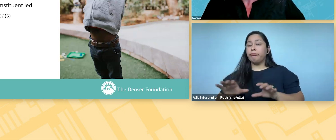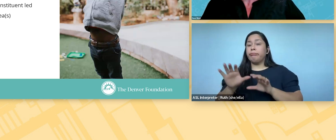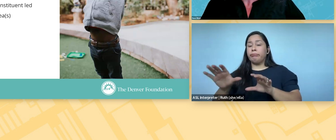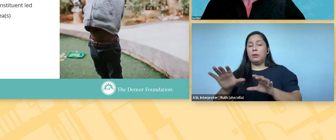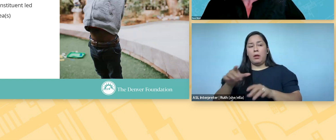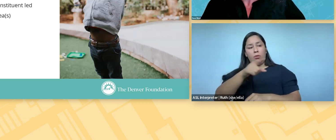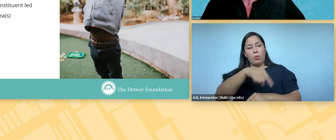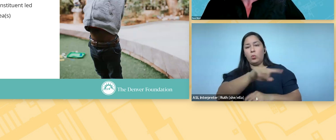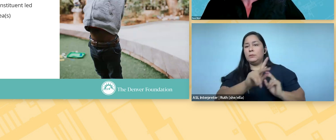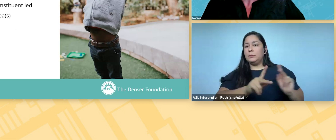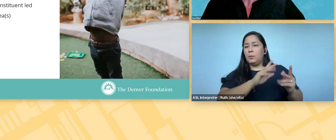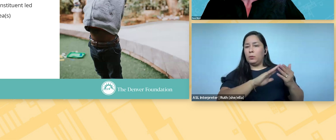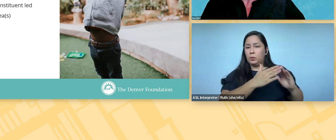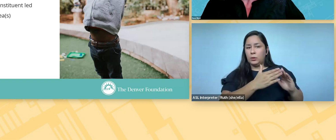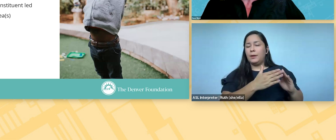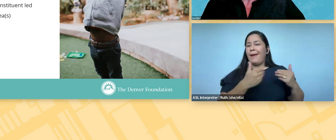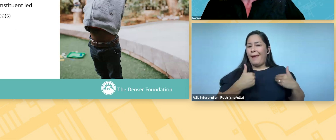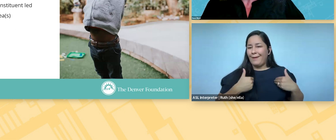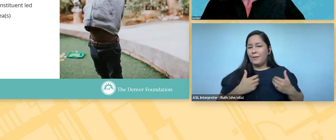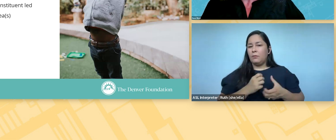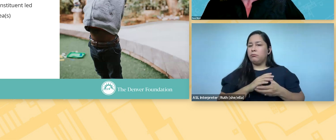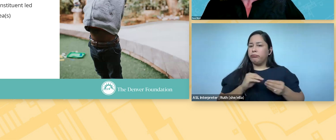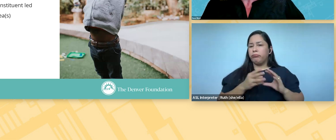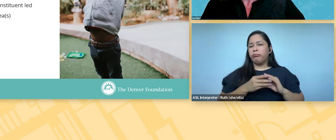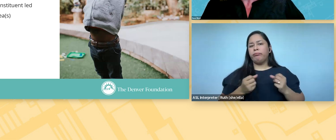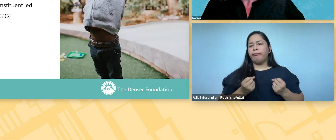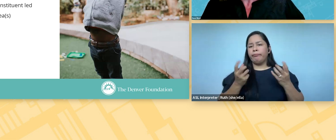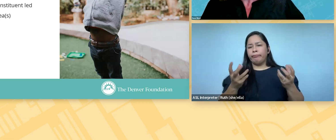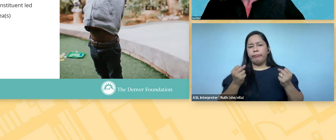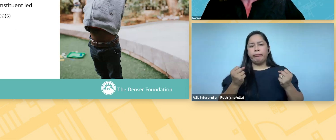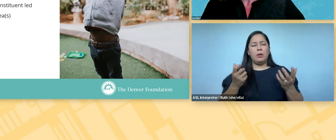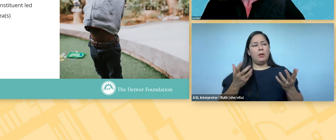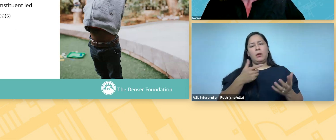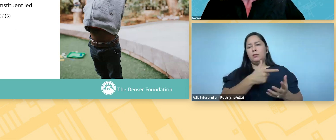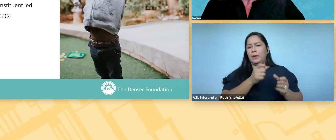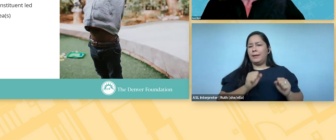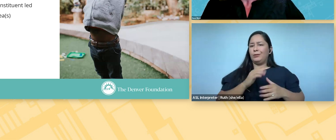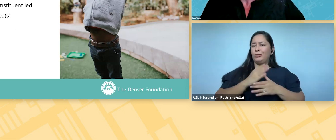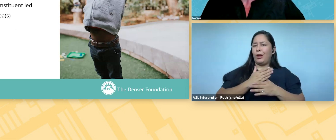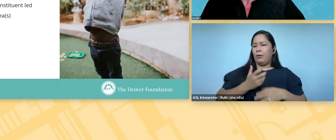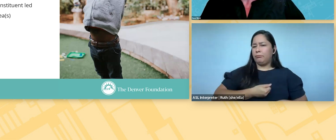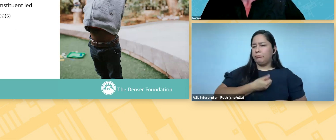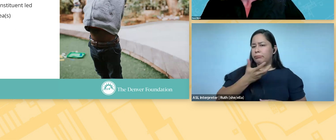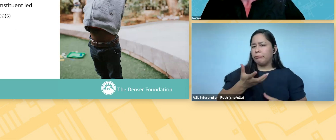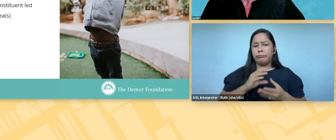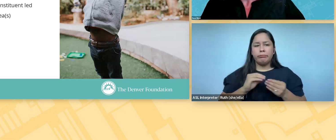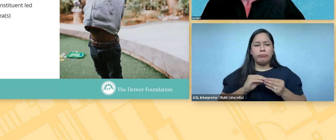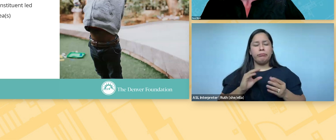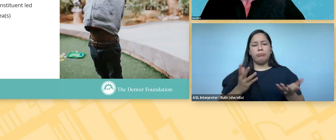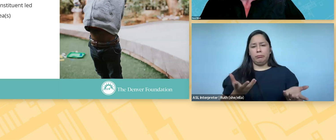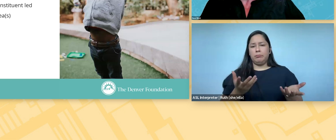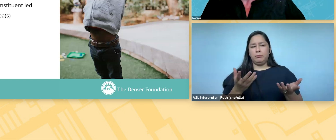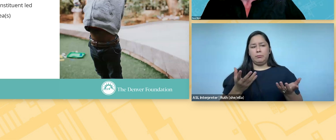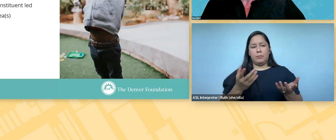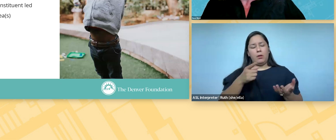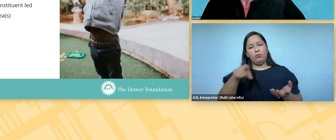and a say in the way that your work is being done, that your programs and services are being done in a way that takes their voice into